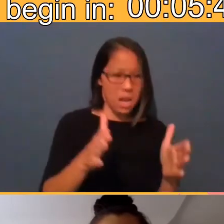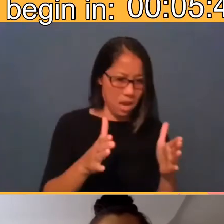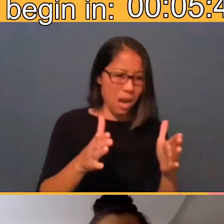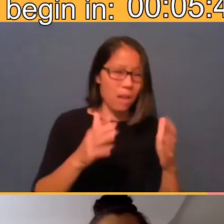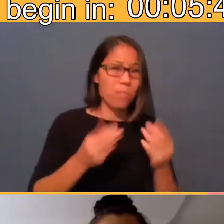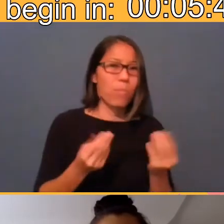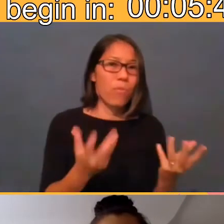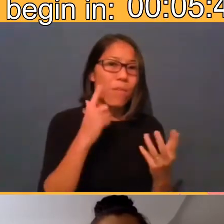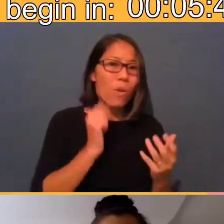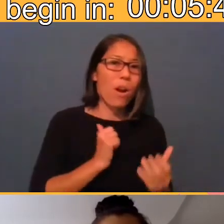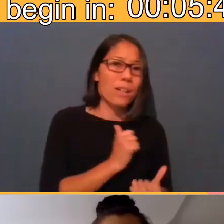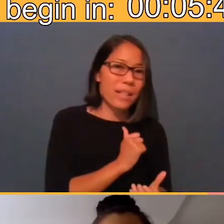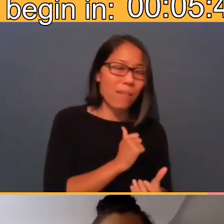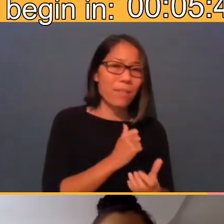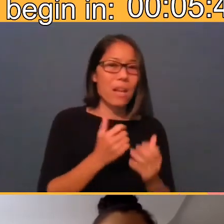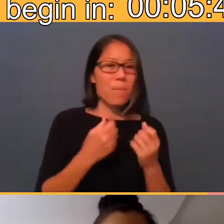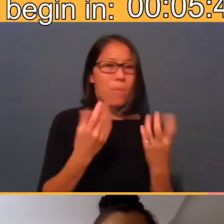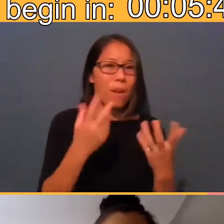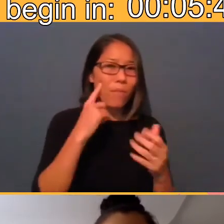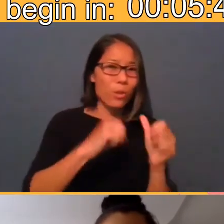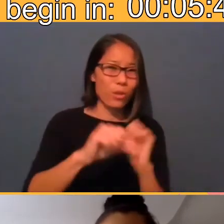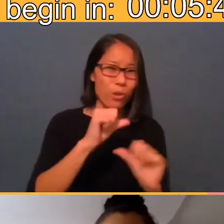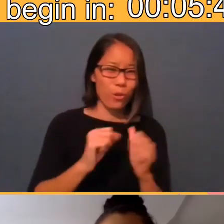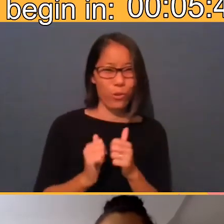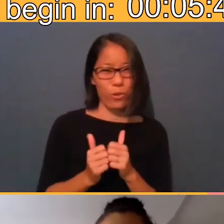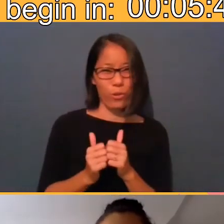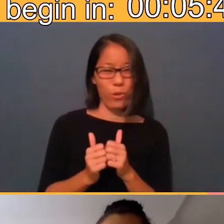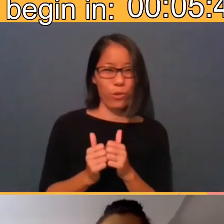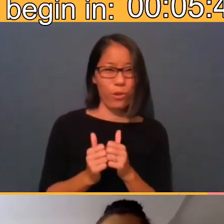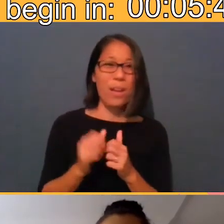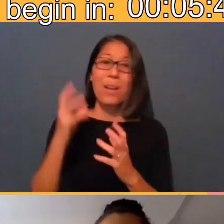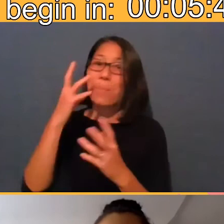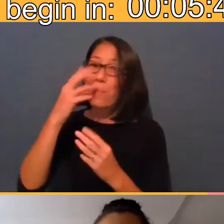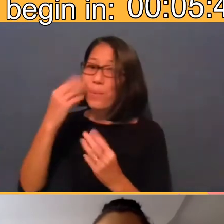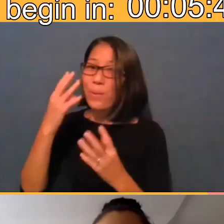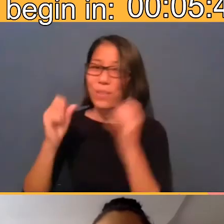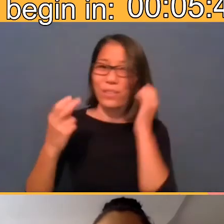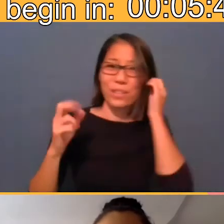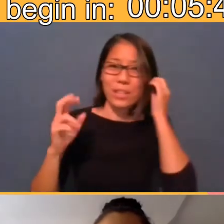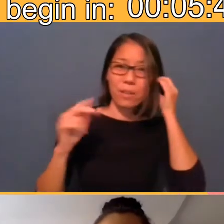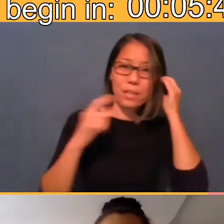other? Beautiful. In closing,